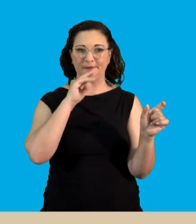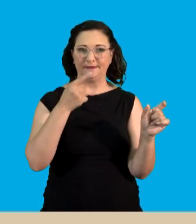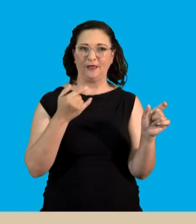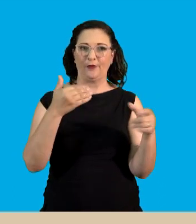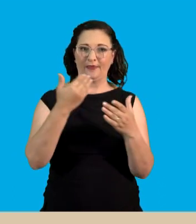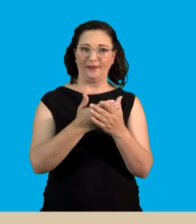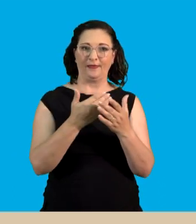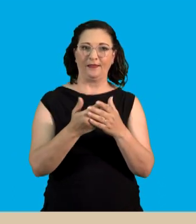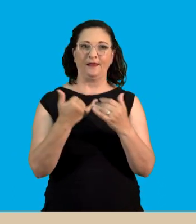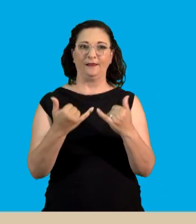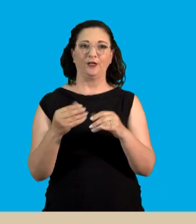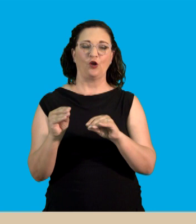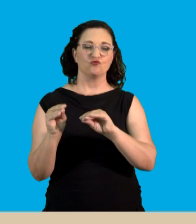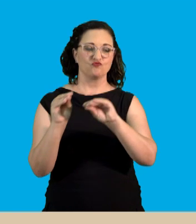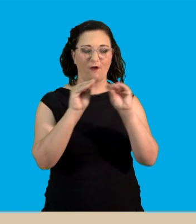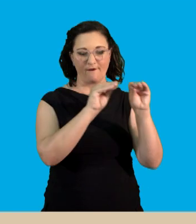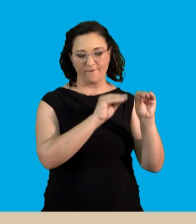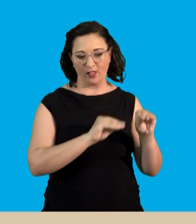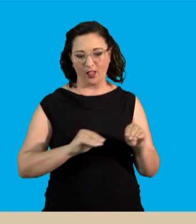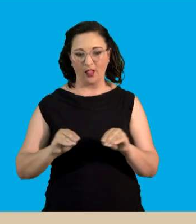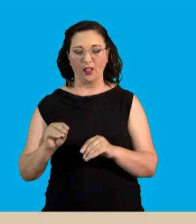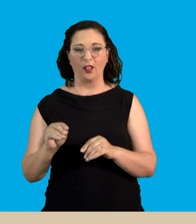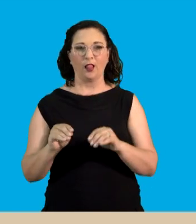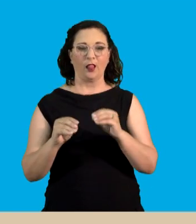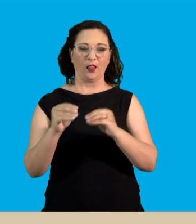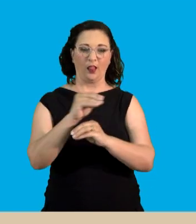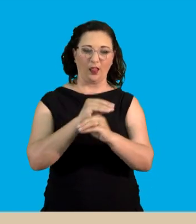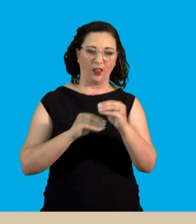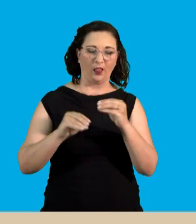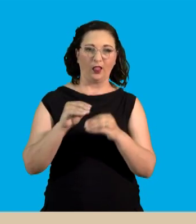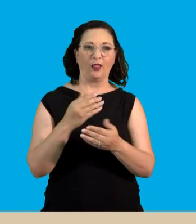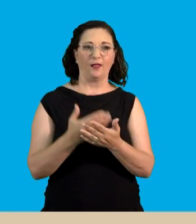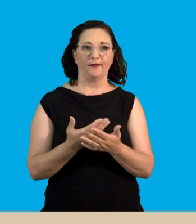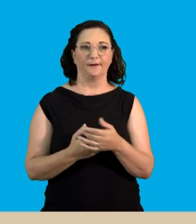in space follows as it travels around another body.